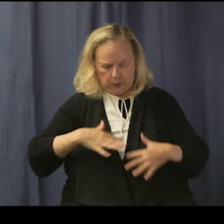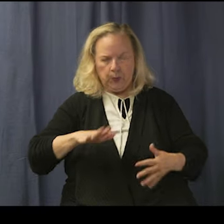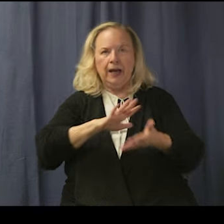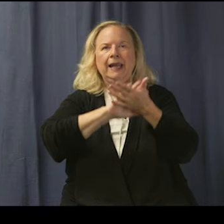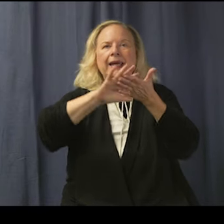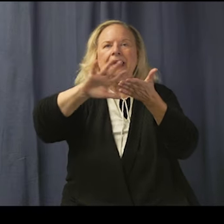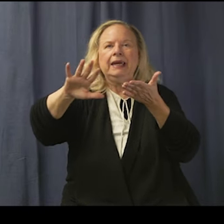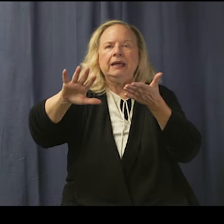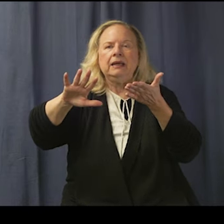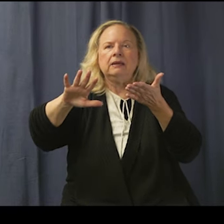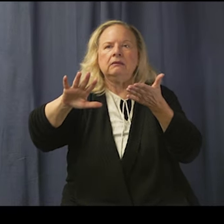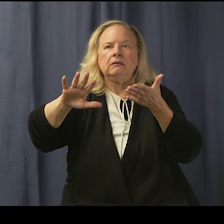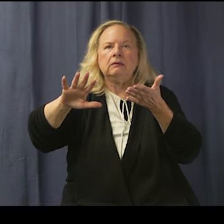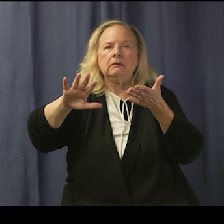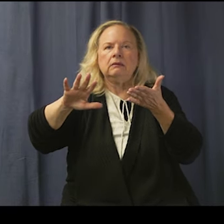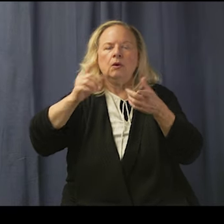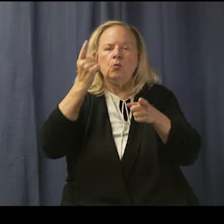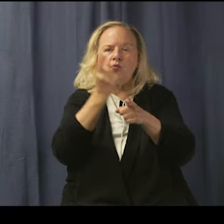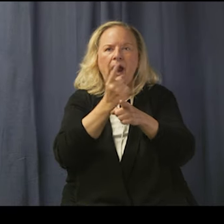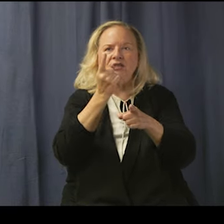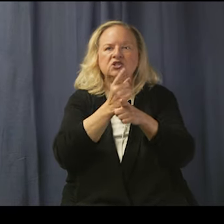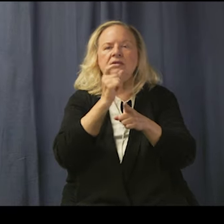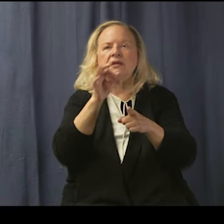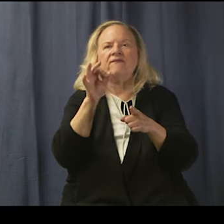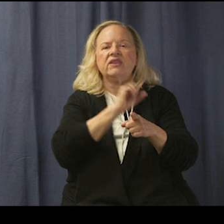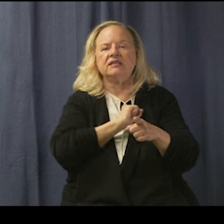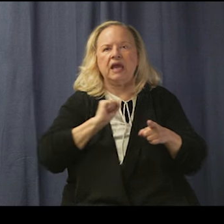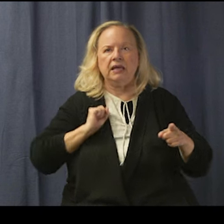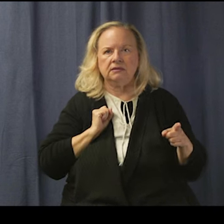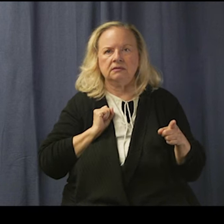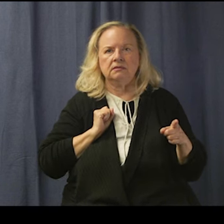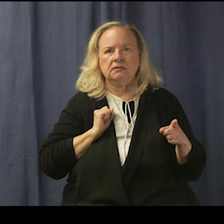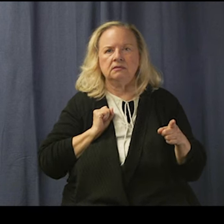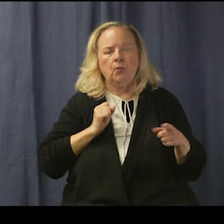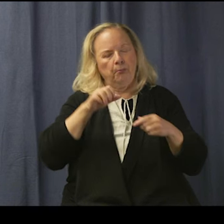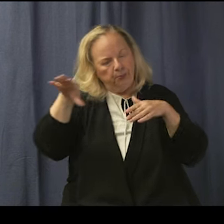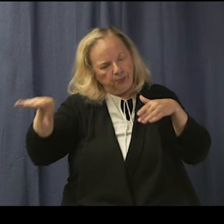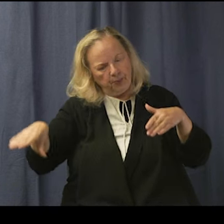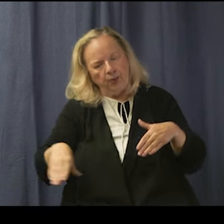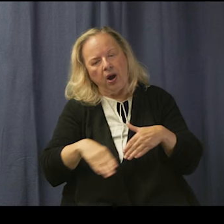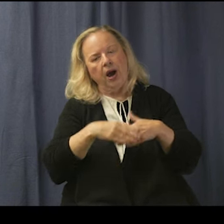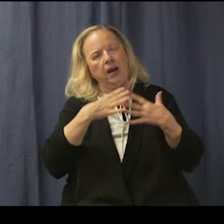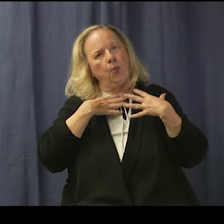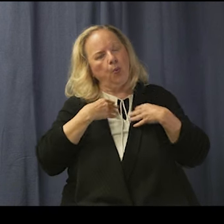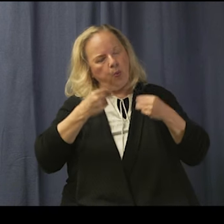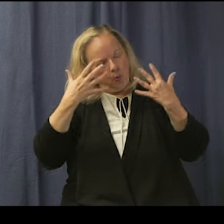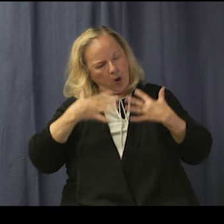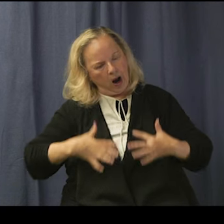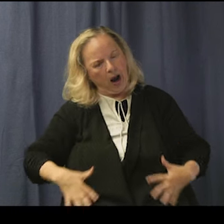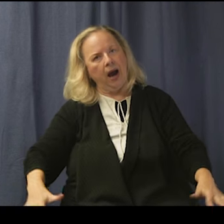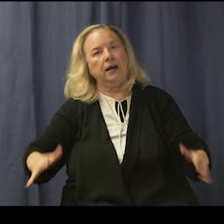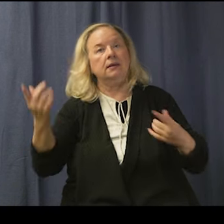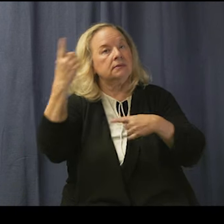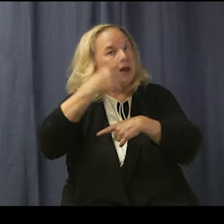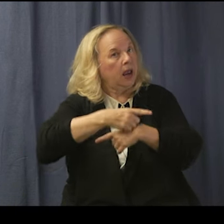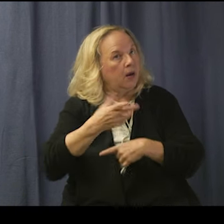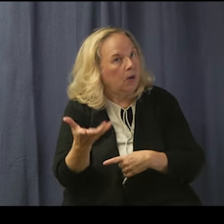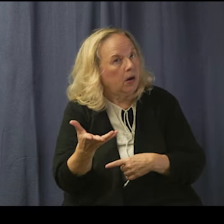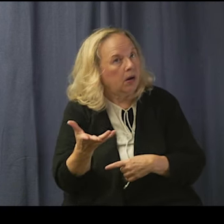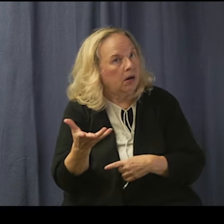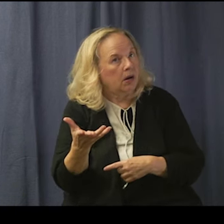and white, for the fine linen is the righteousness of the saints. So here she is in white linen, and guess what day this event